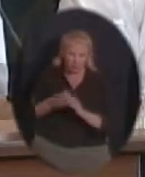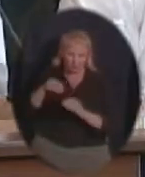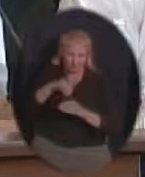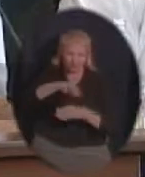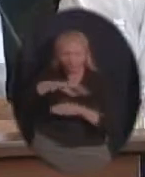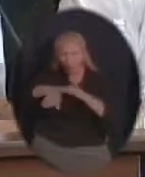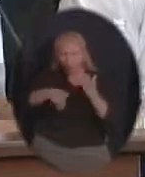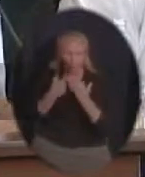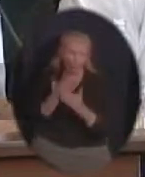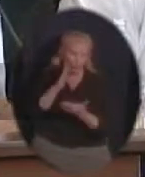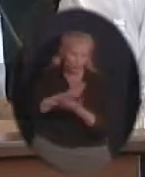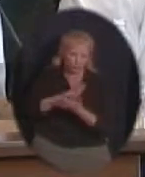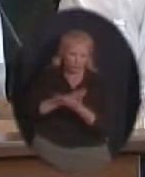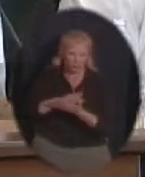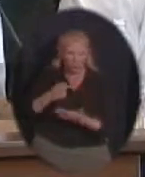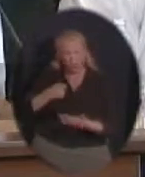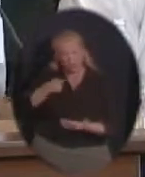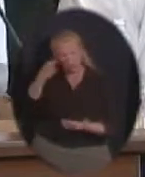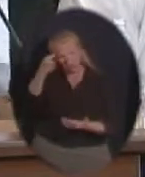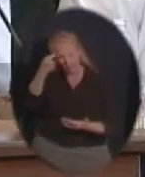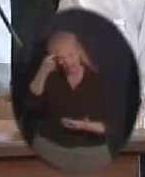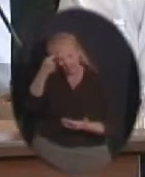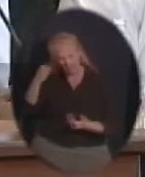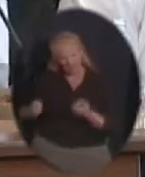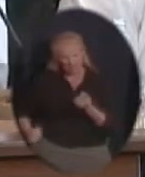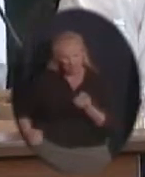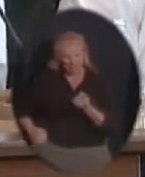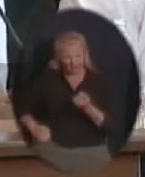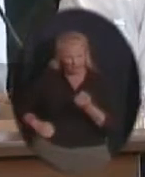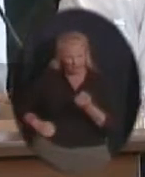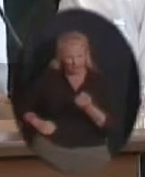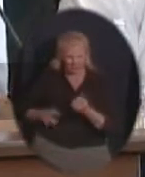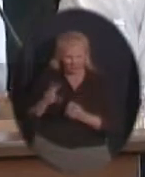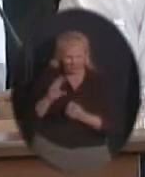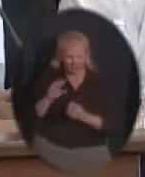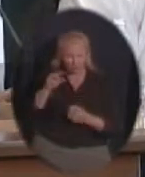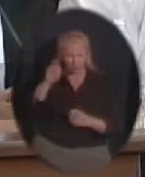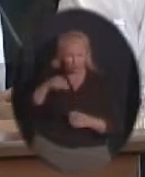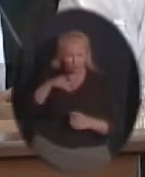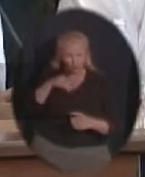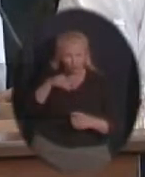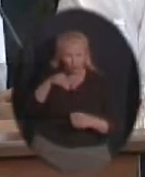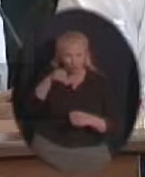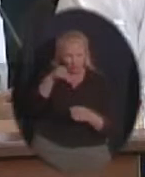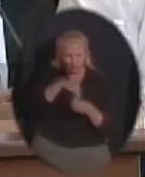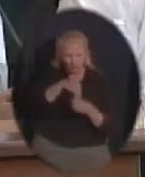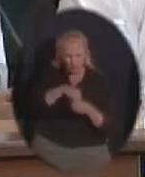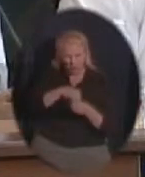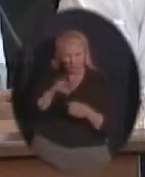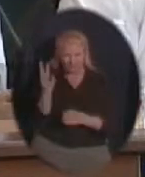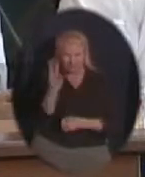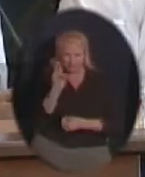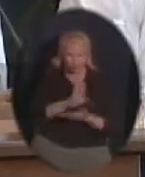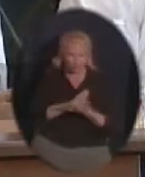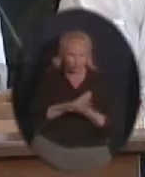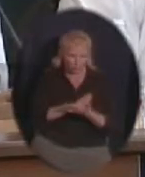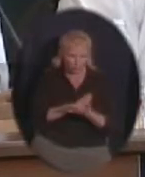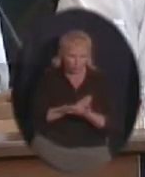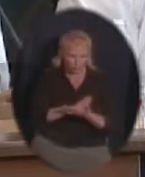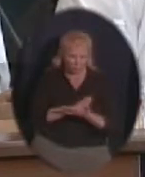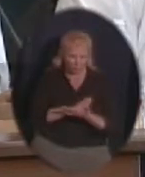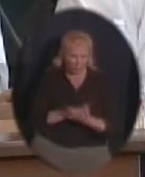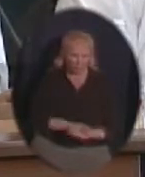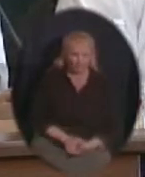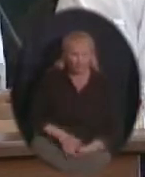6. Is that the low number? I talked about 3, but I don't think we'd get enough data on that. So I could